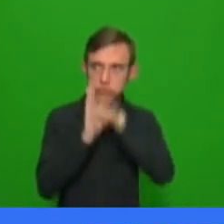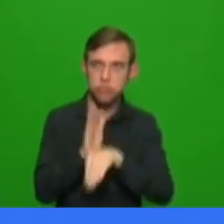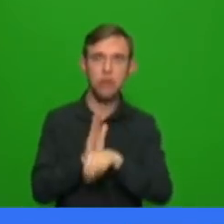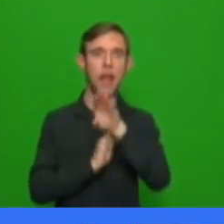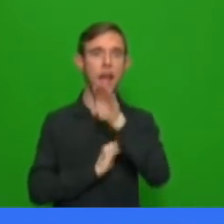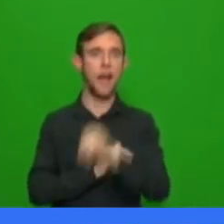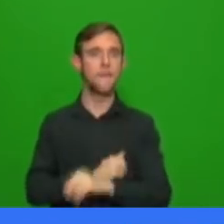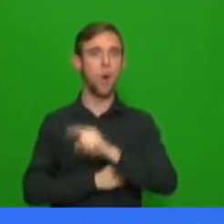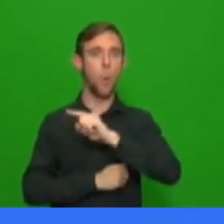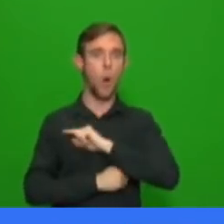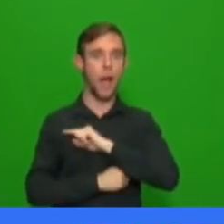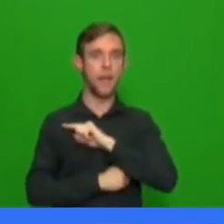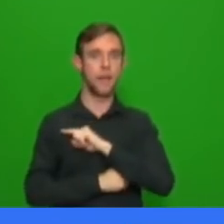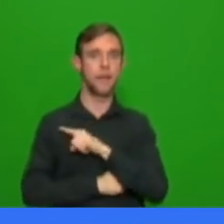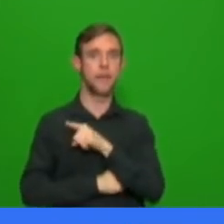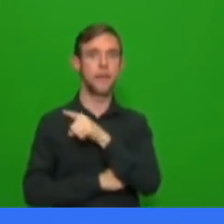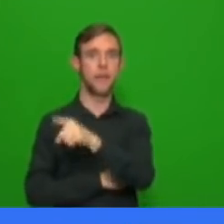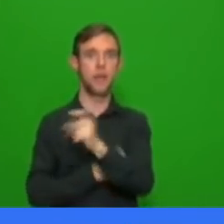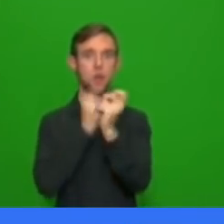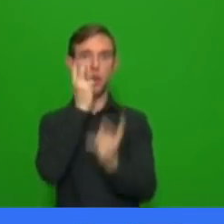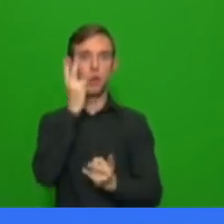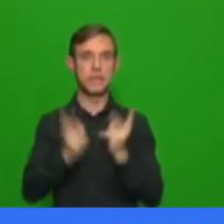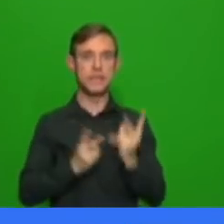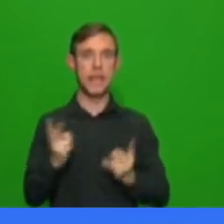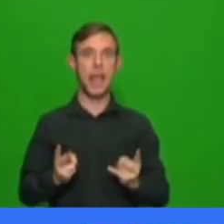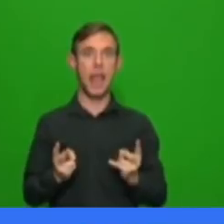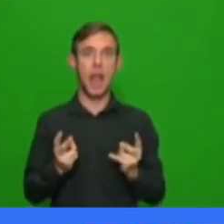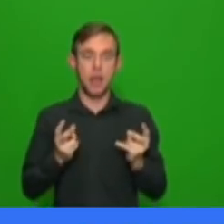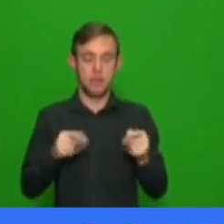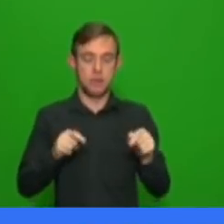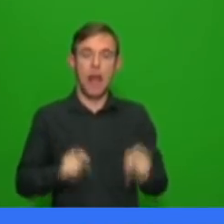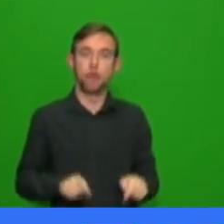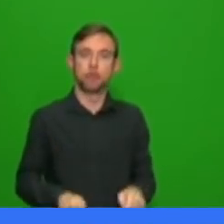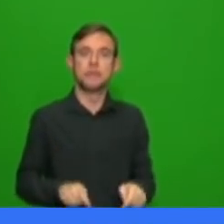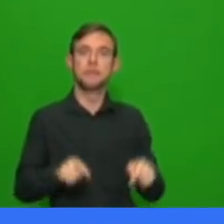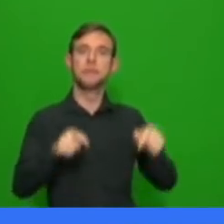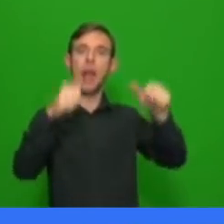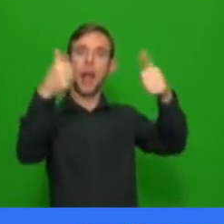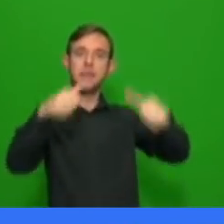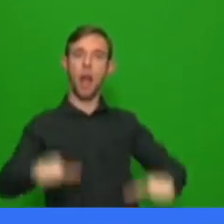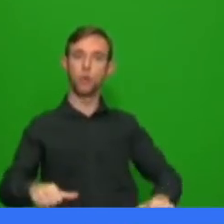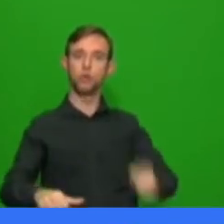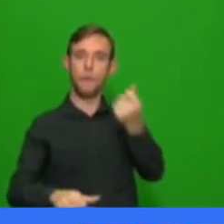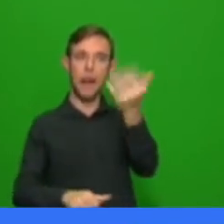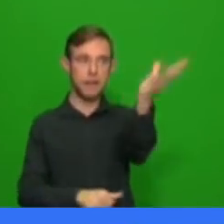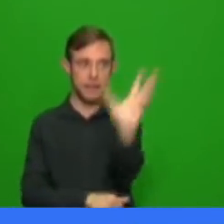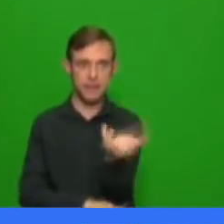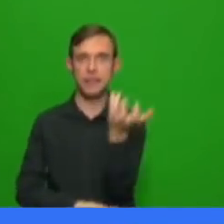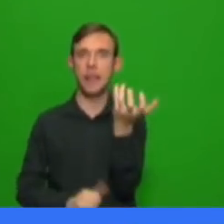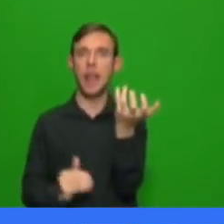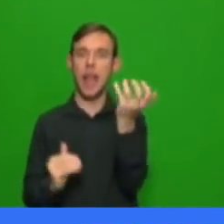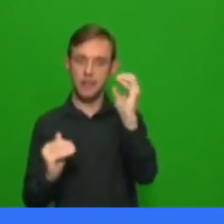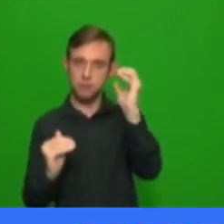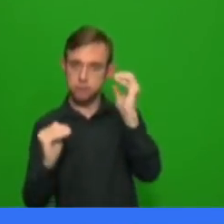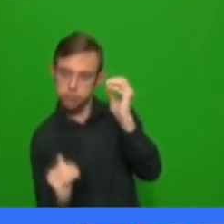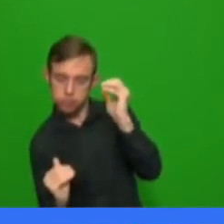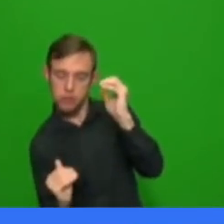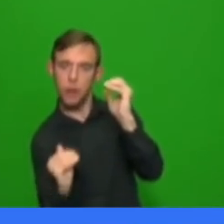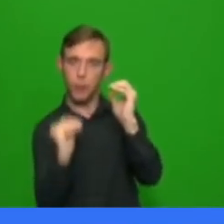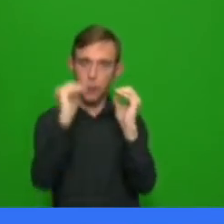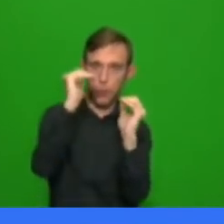in there you would also then take account of the current account deficit. But intellectually,